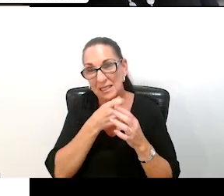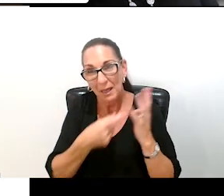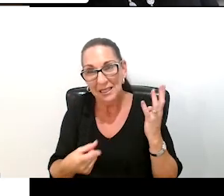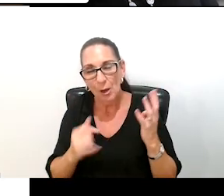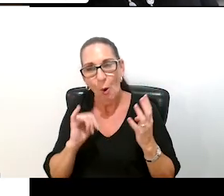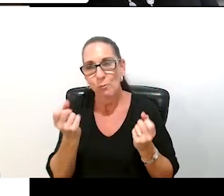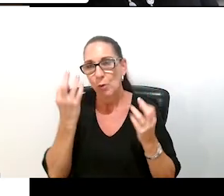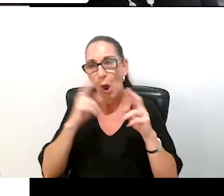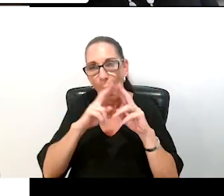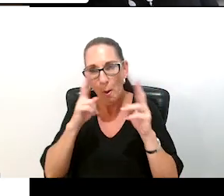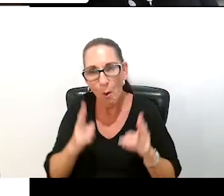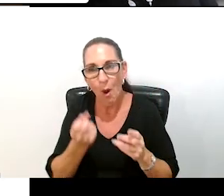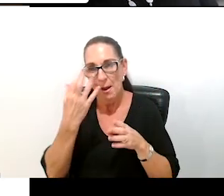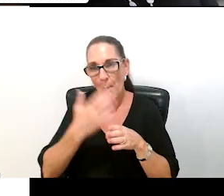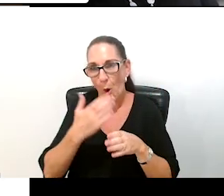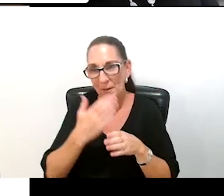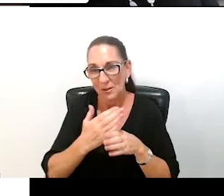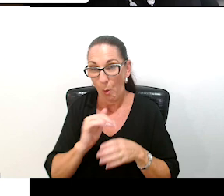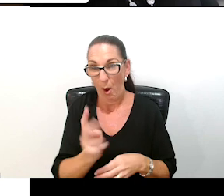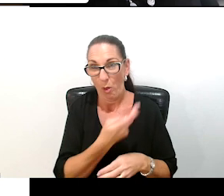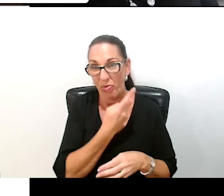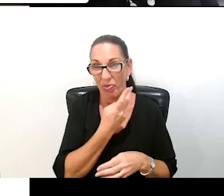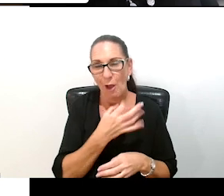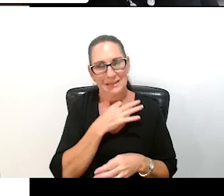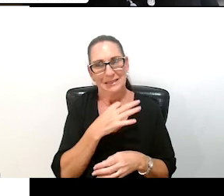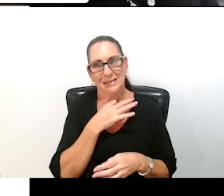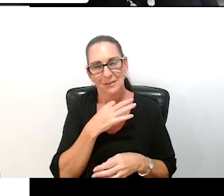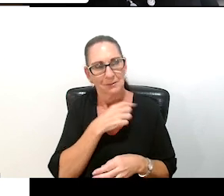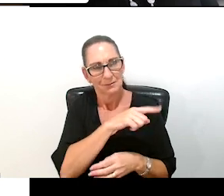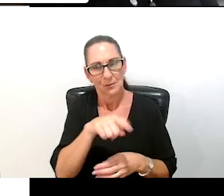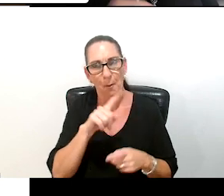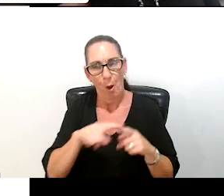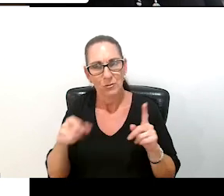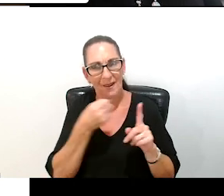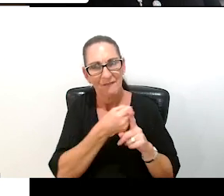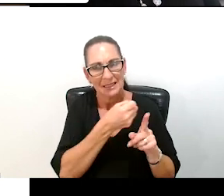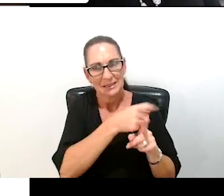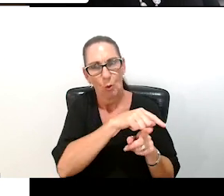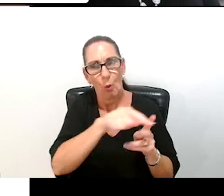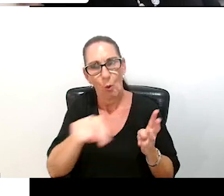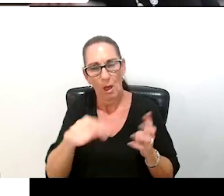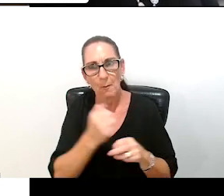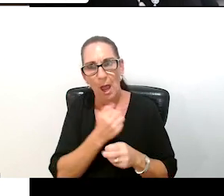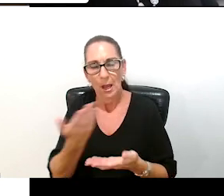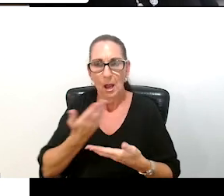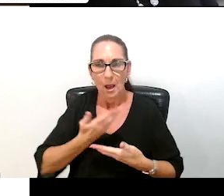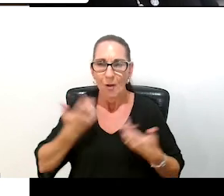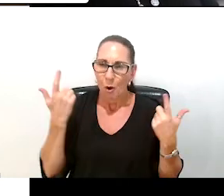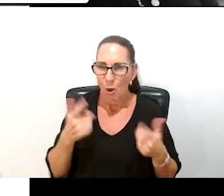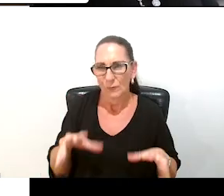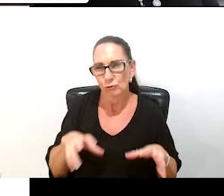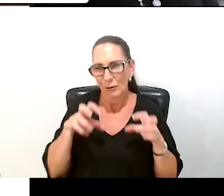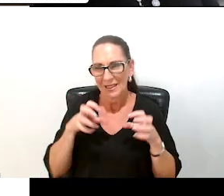experiencing homelessness or unemployment, or both, were the main people affected. And this caused a lot of stress for people who